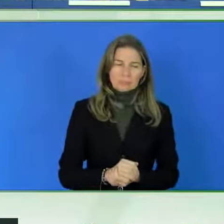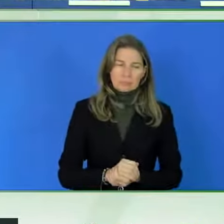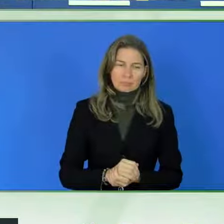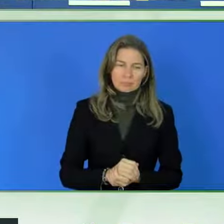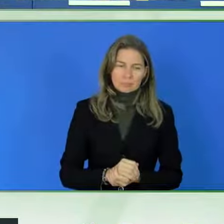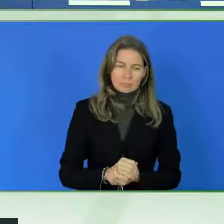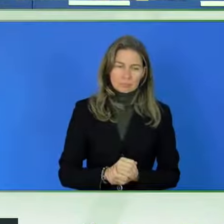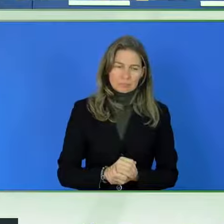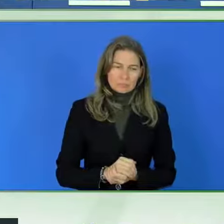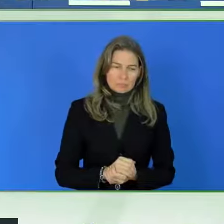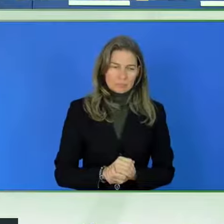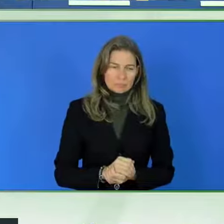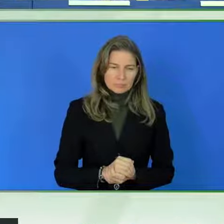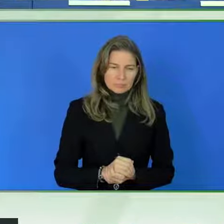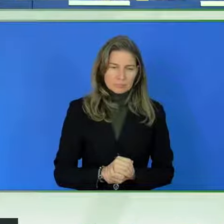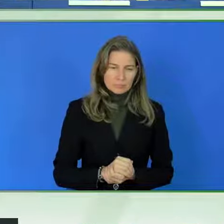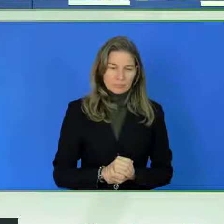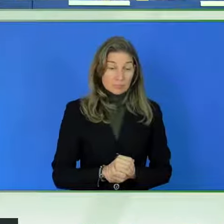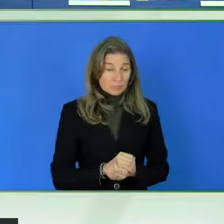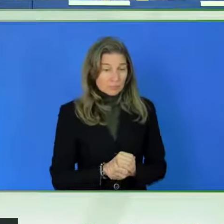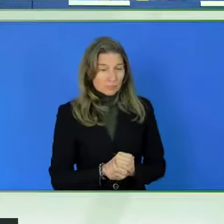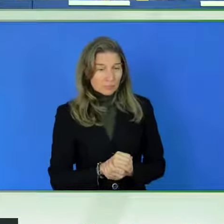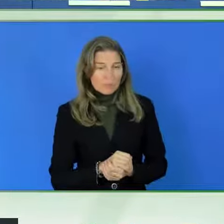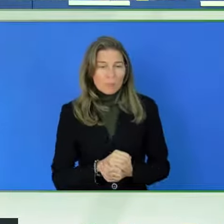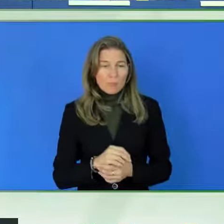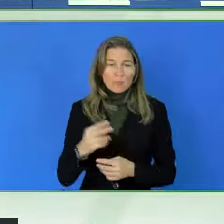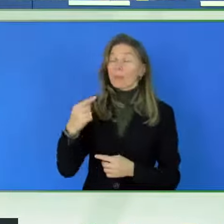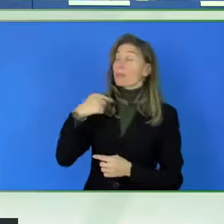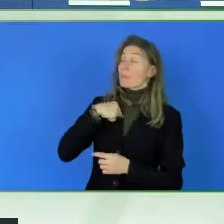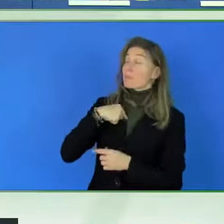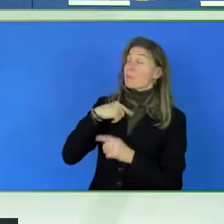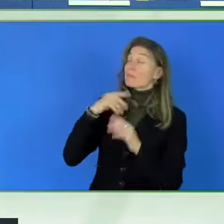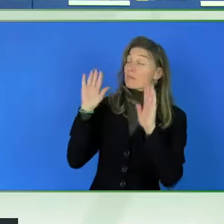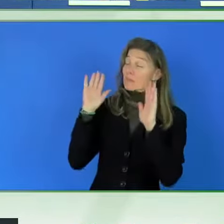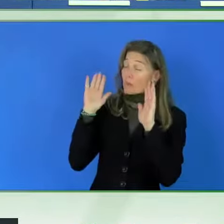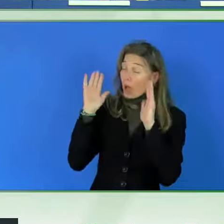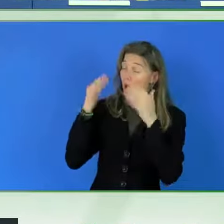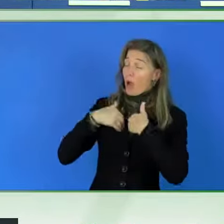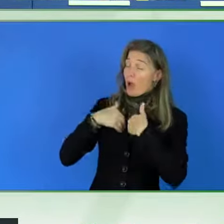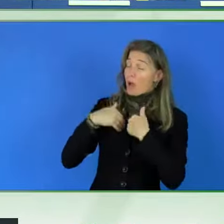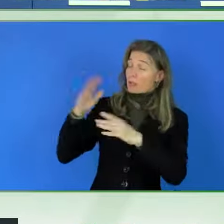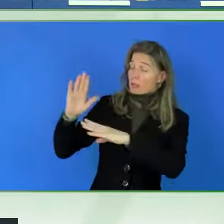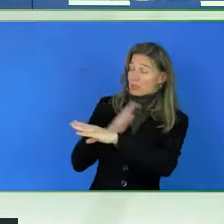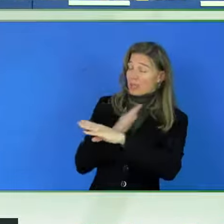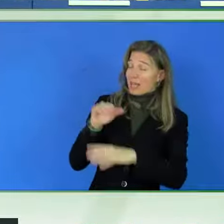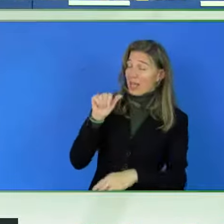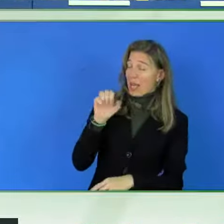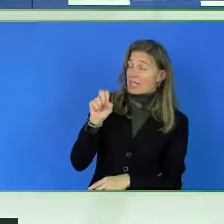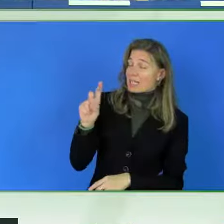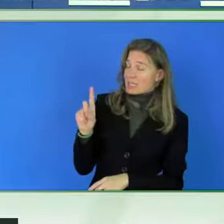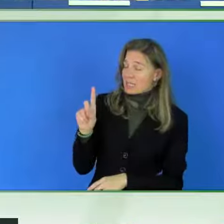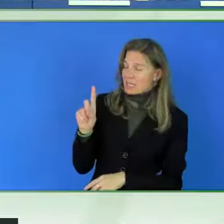And when I was diagnosed with an autism spectrum disorder, they understood